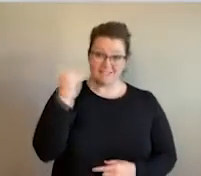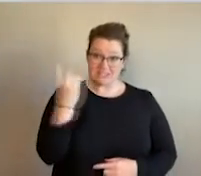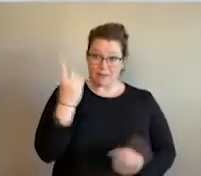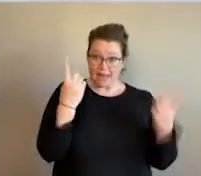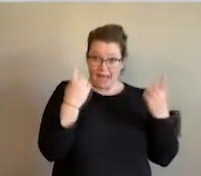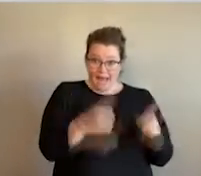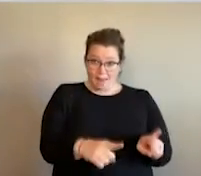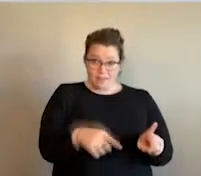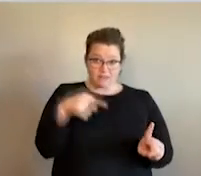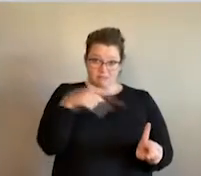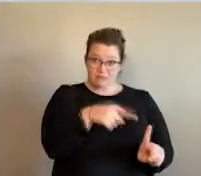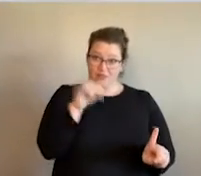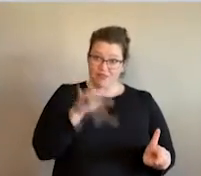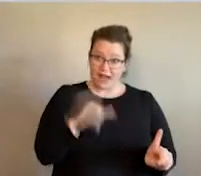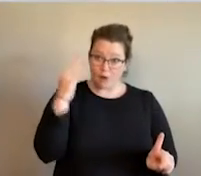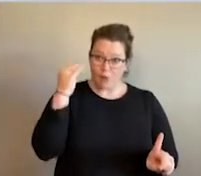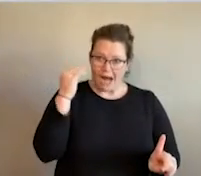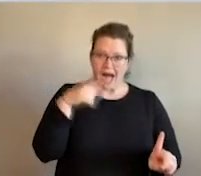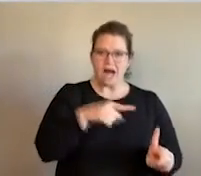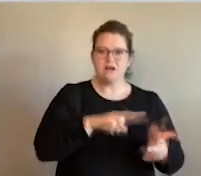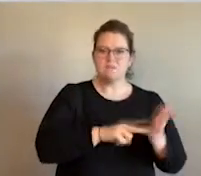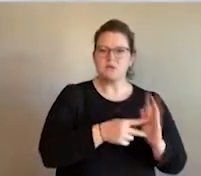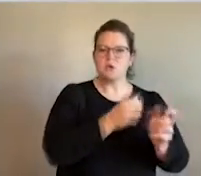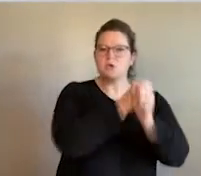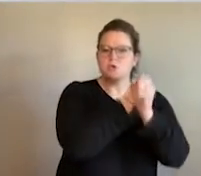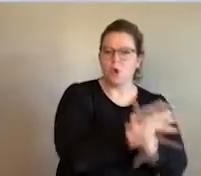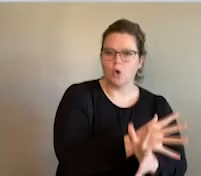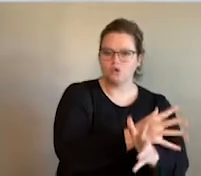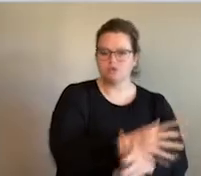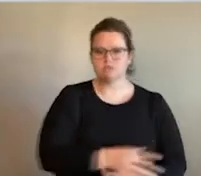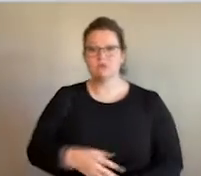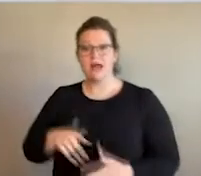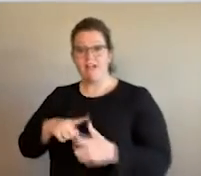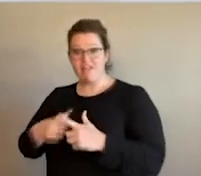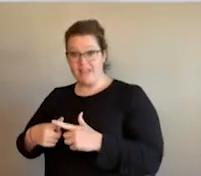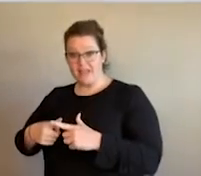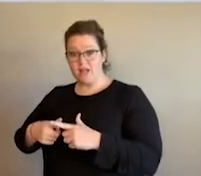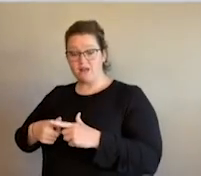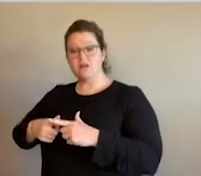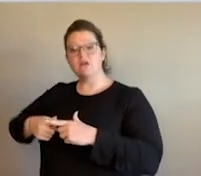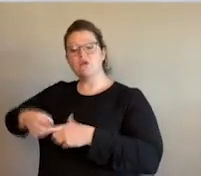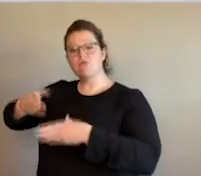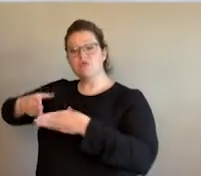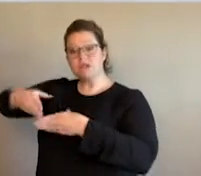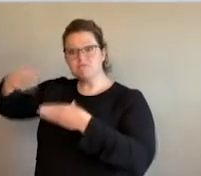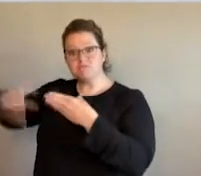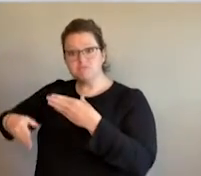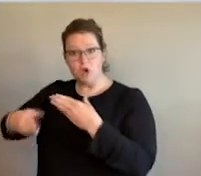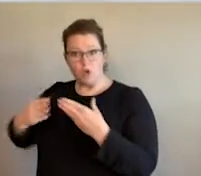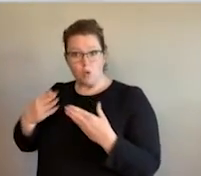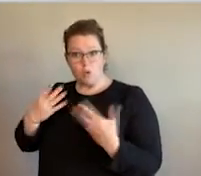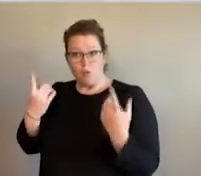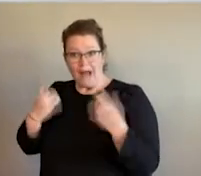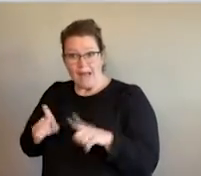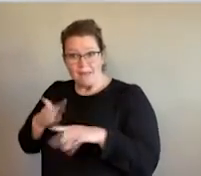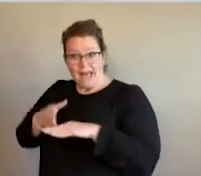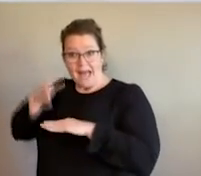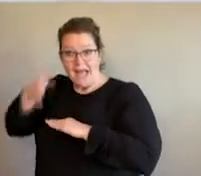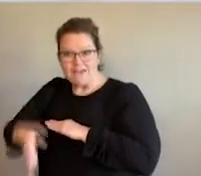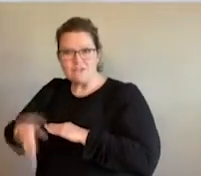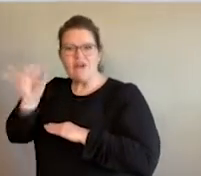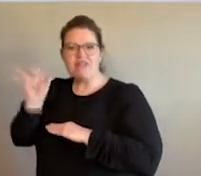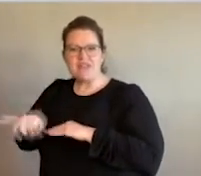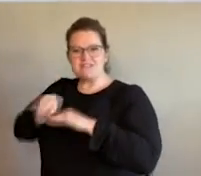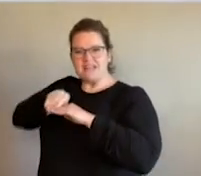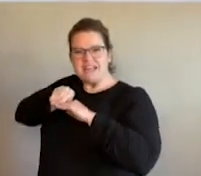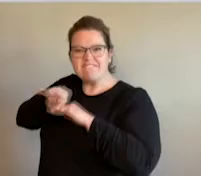And then the effect is the result. What happened because of the cause? So let's go to the beginning of the story.